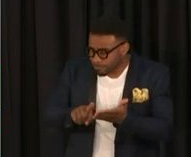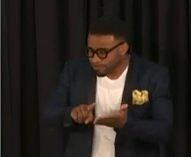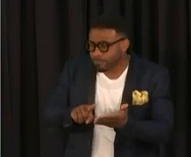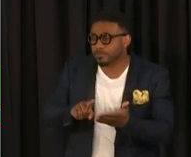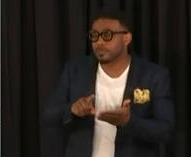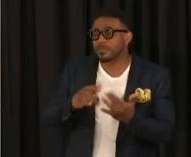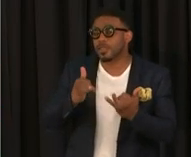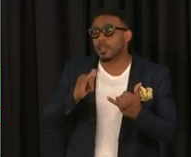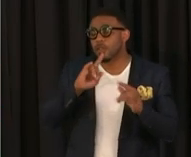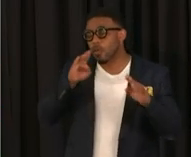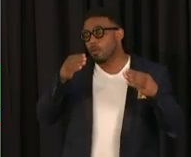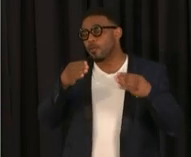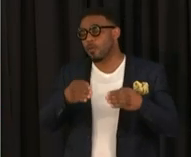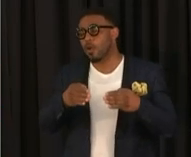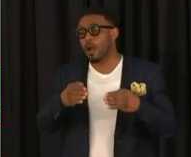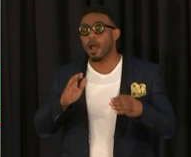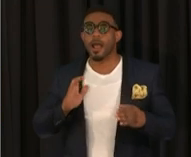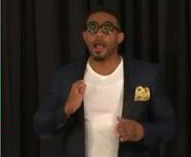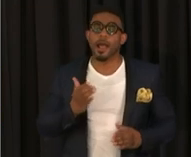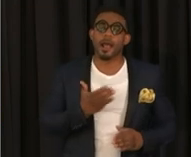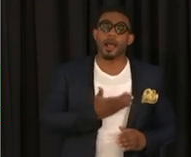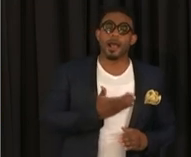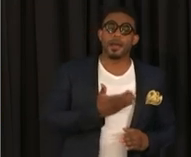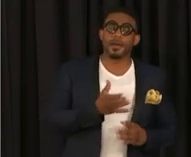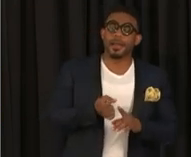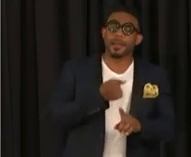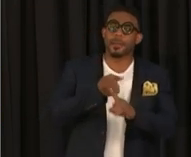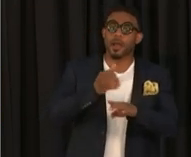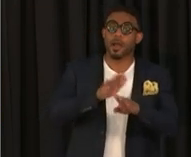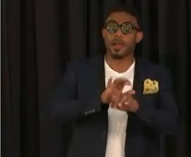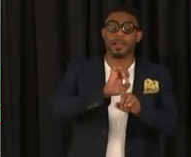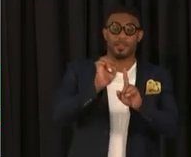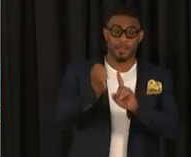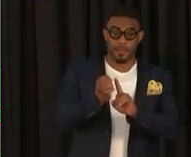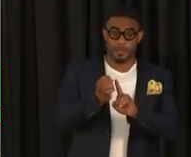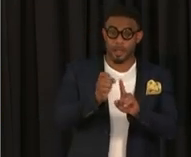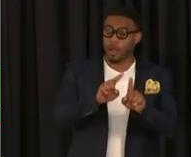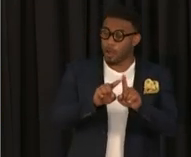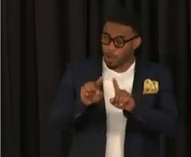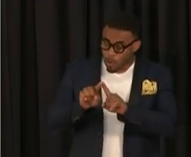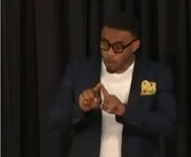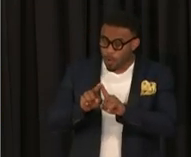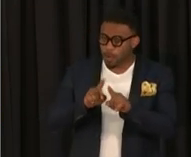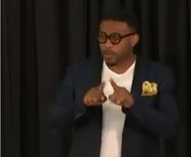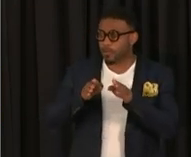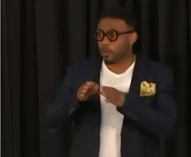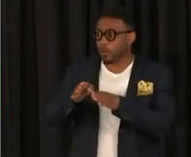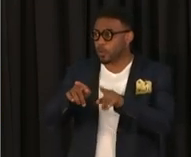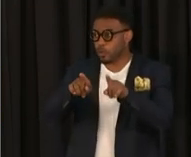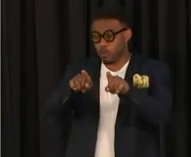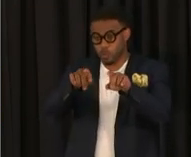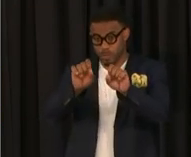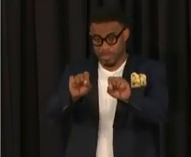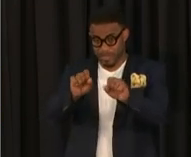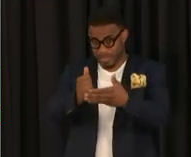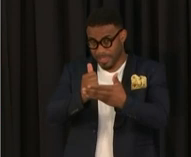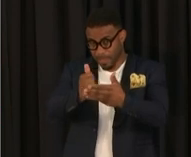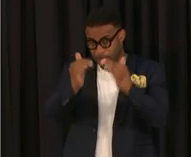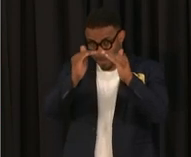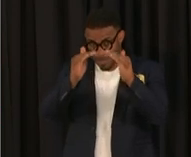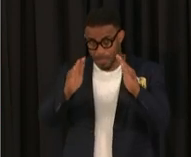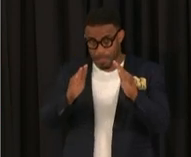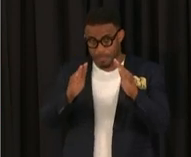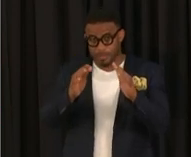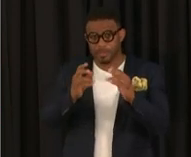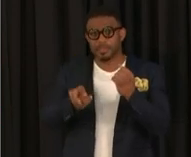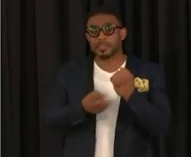Today, we're going to talk about our impact on the environment, as well as ways that you can help your